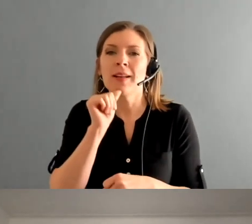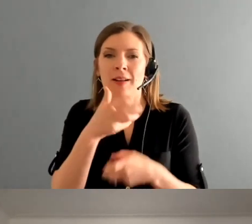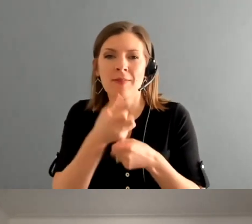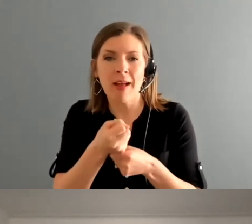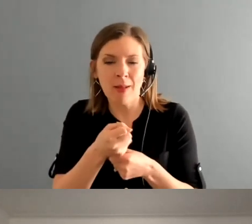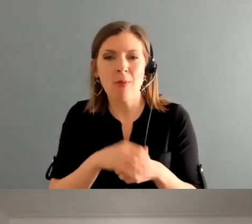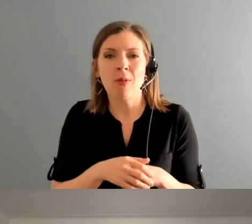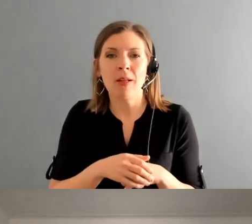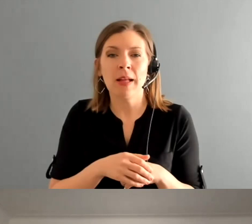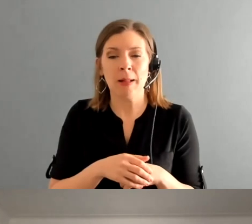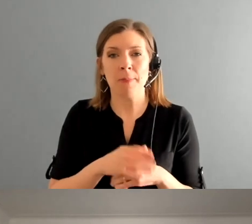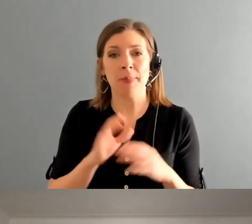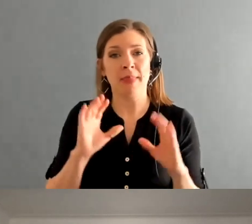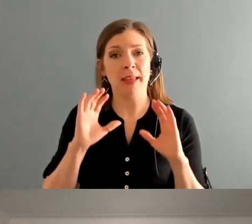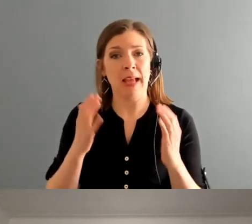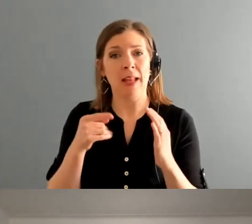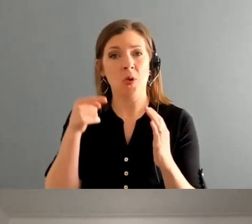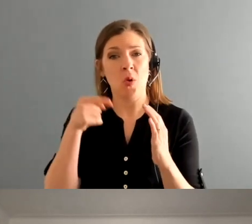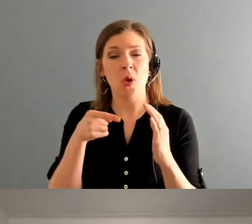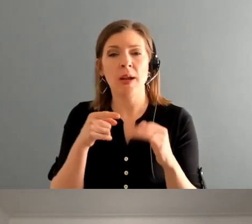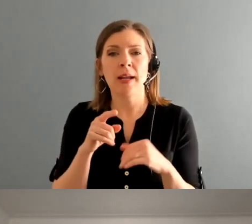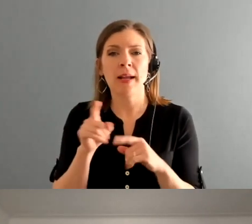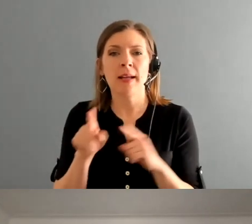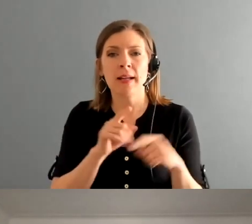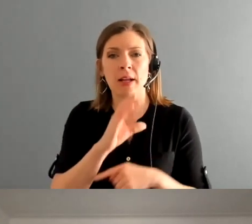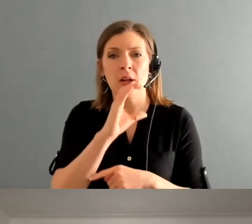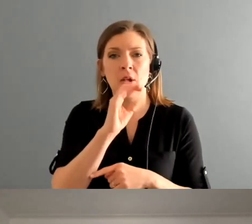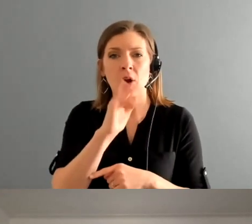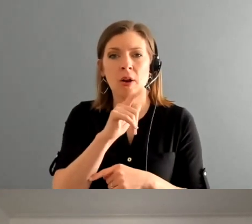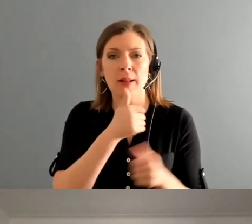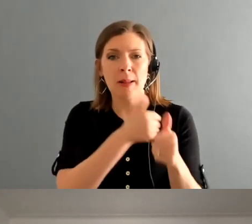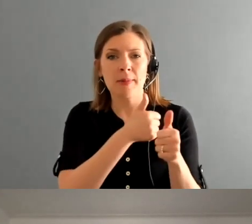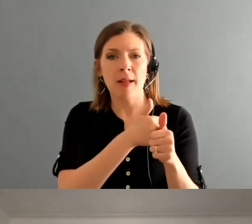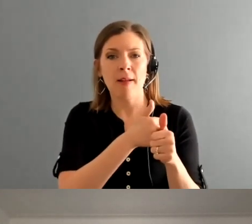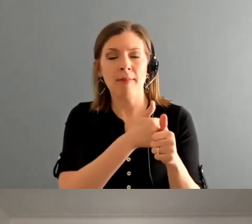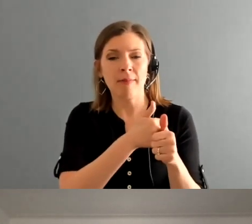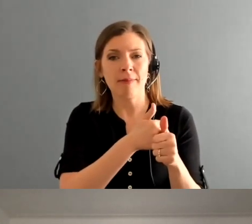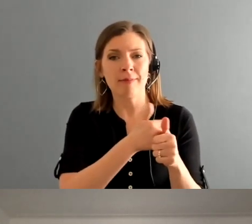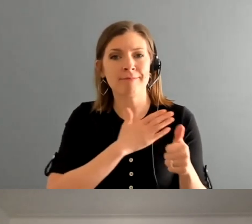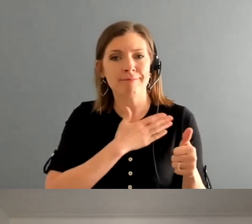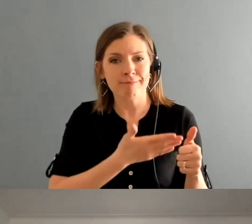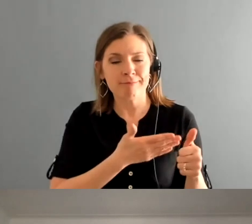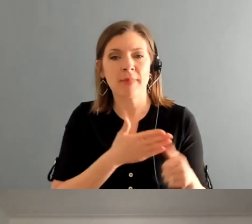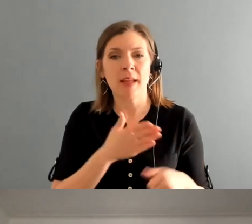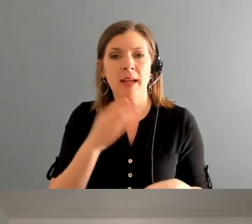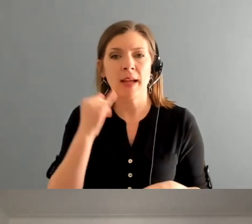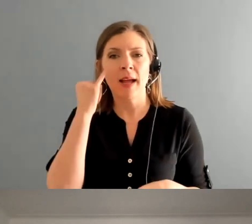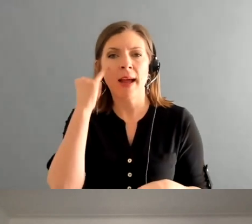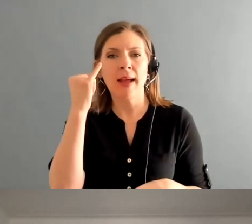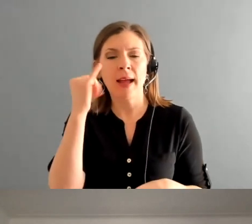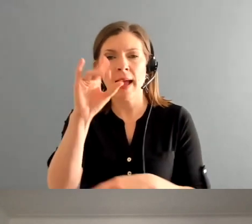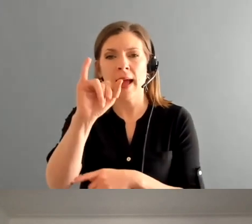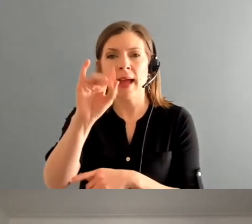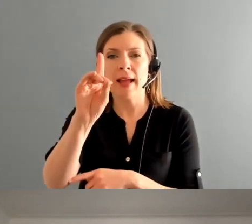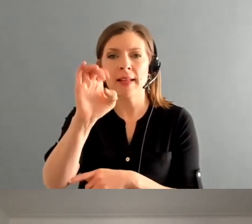the category is, as Cardinal himself came to acknowledge, it's an ideal